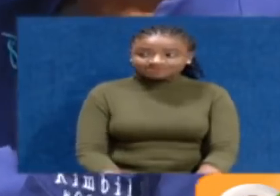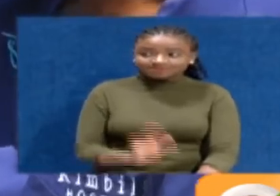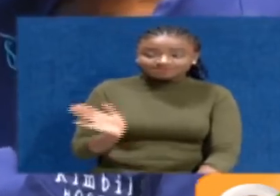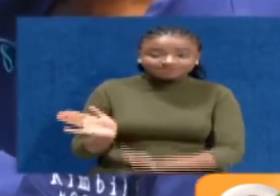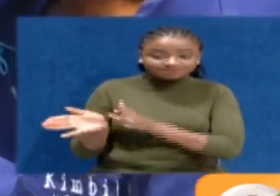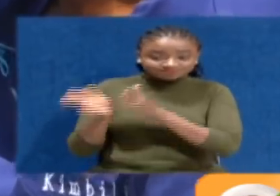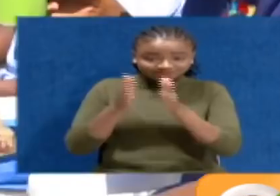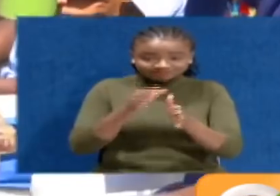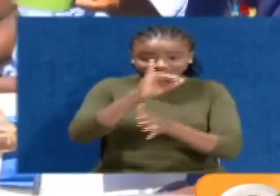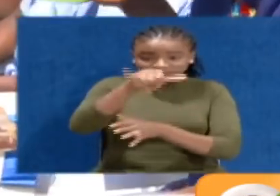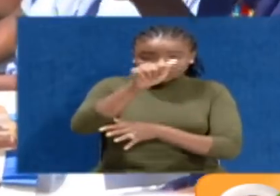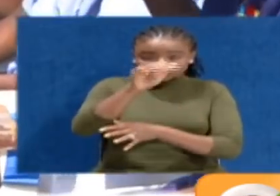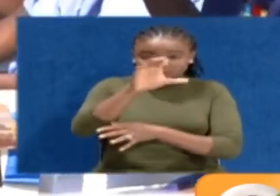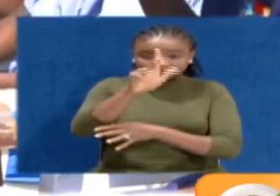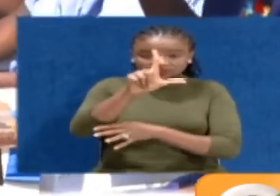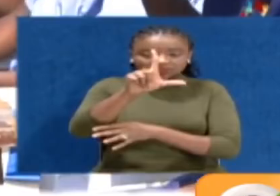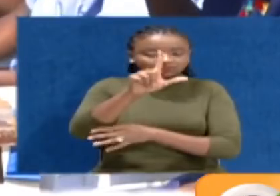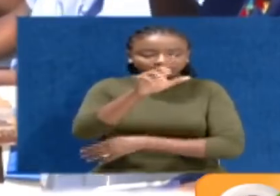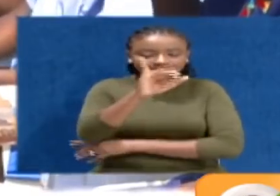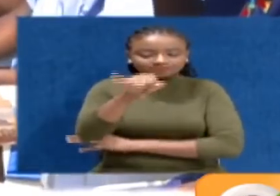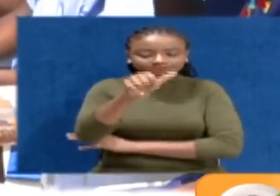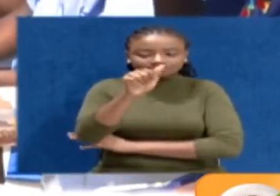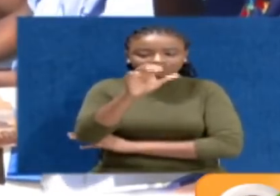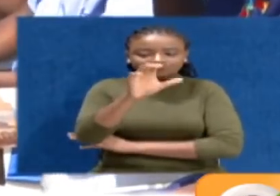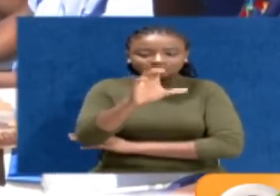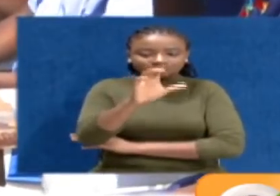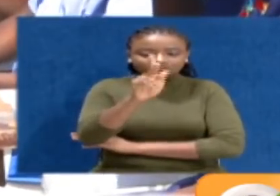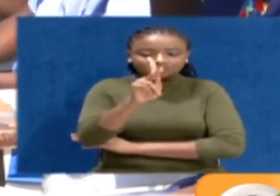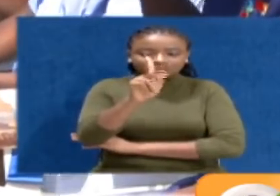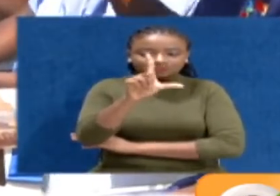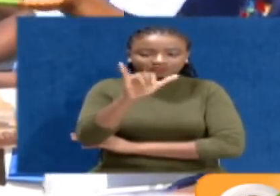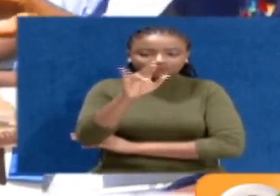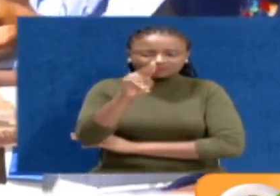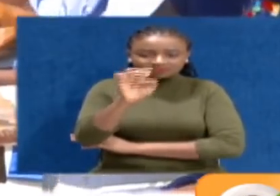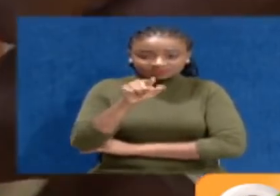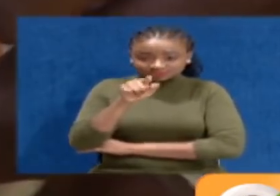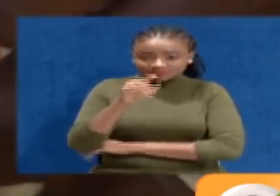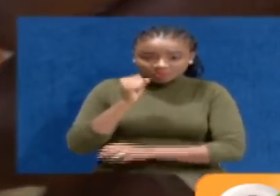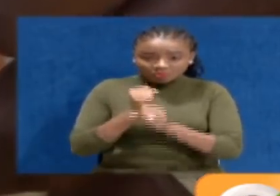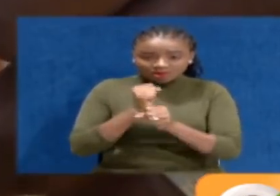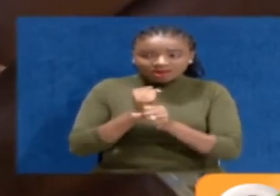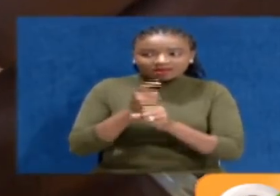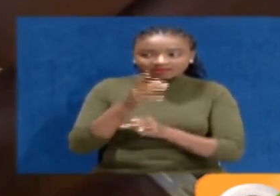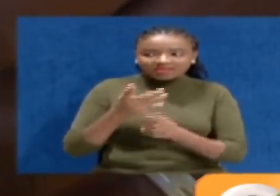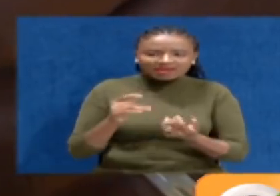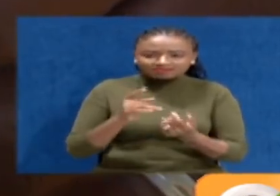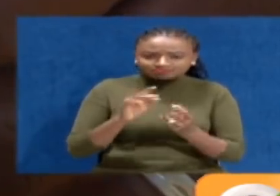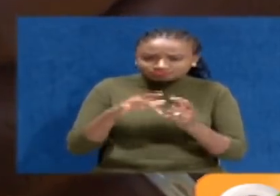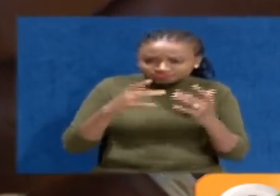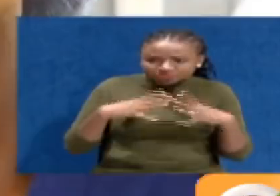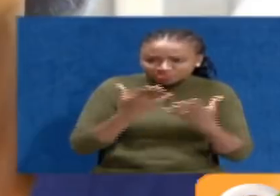Jacqueline Nyongesa is the clinical officer in charge at the hospice. She ensures every patient who comes here gets the best under